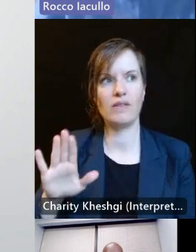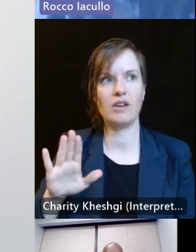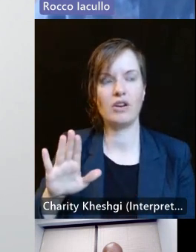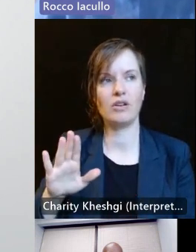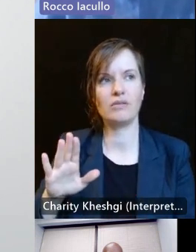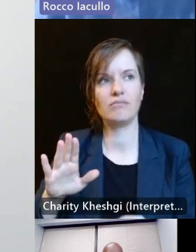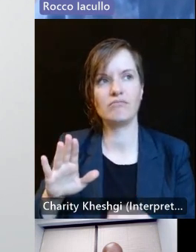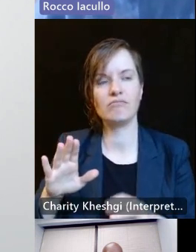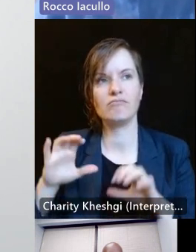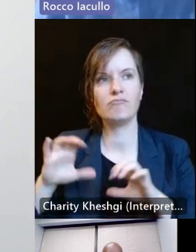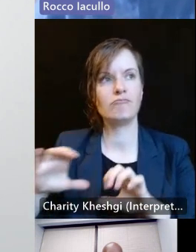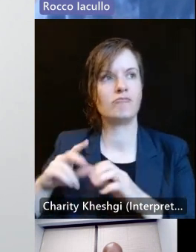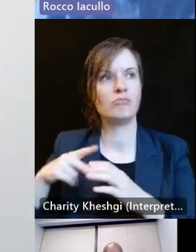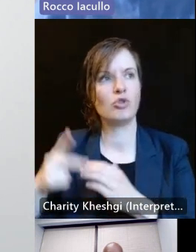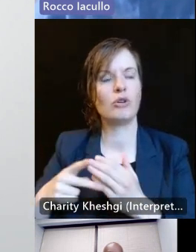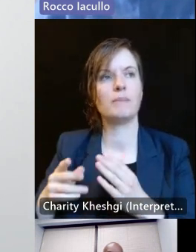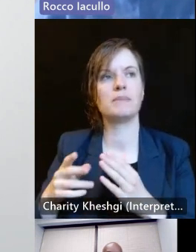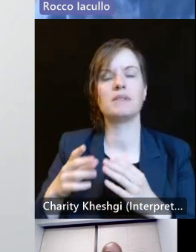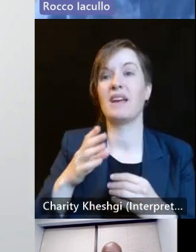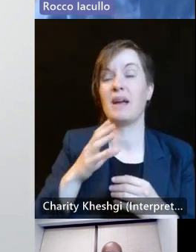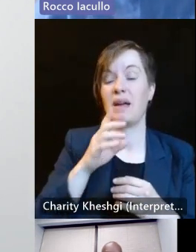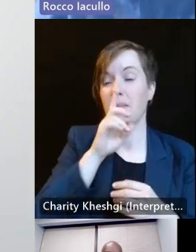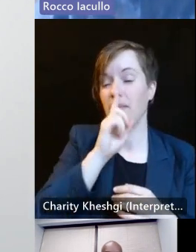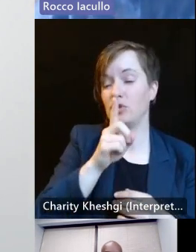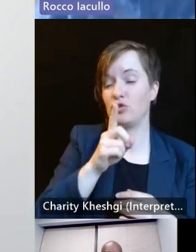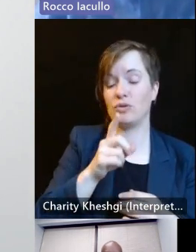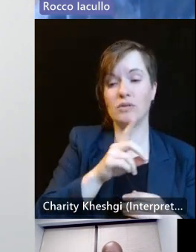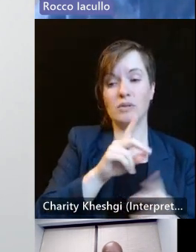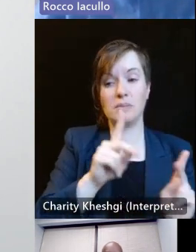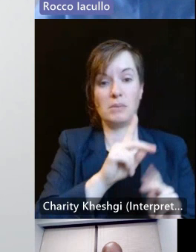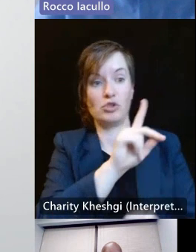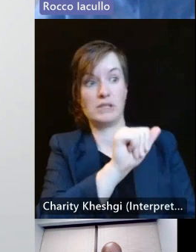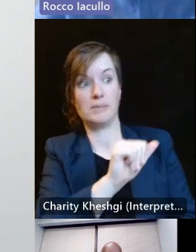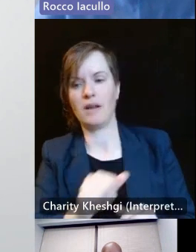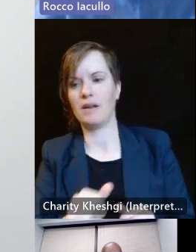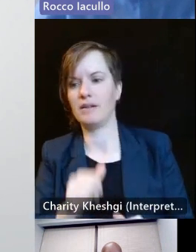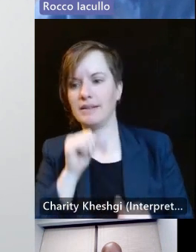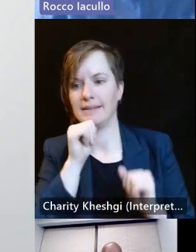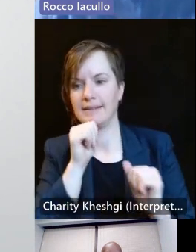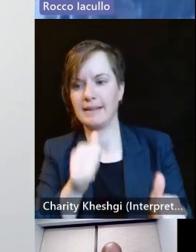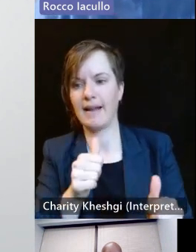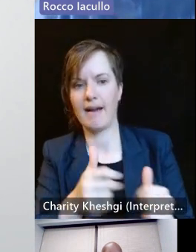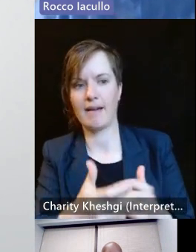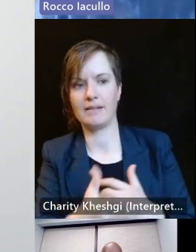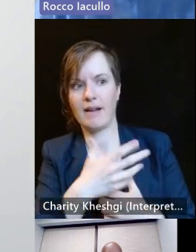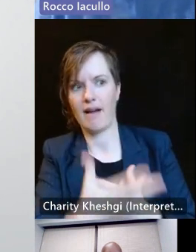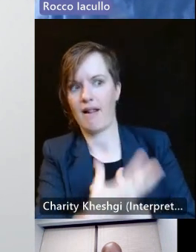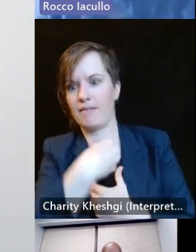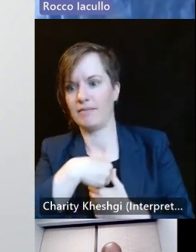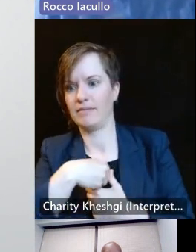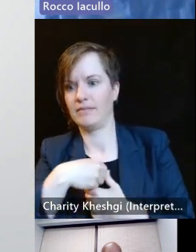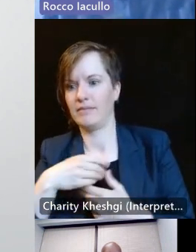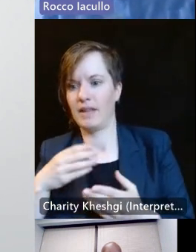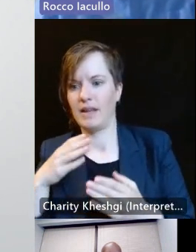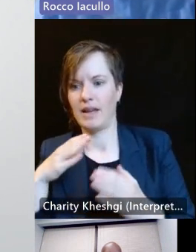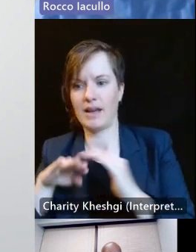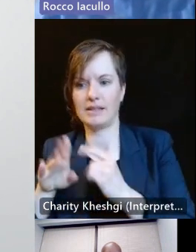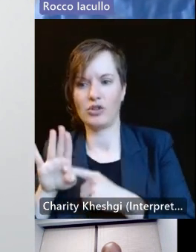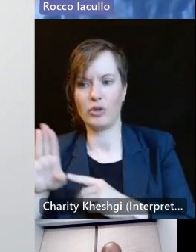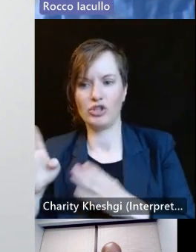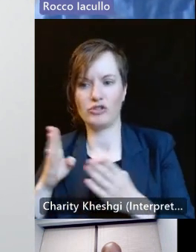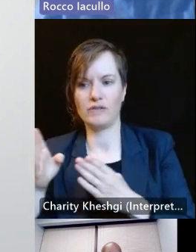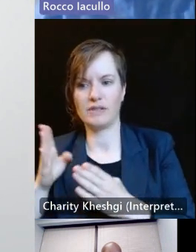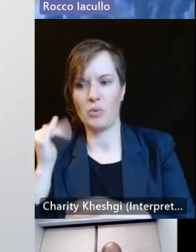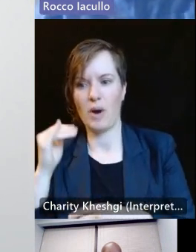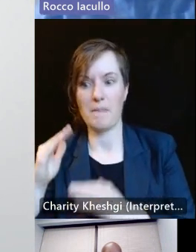denied access to services because their facilities are inaccessible. Likewise,